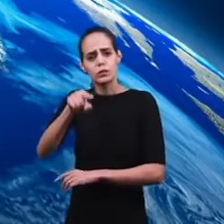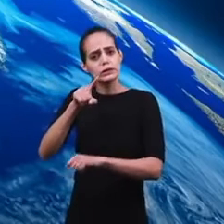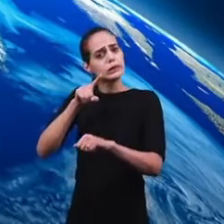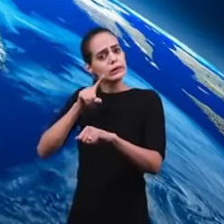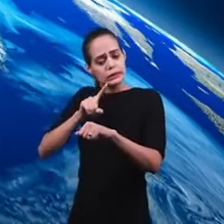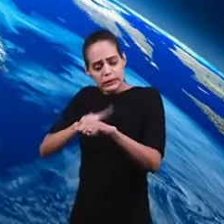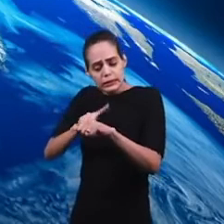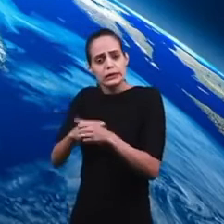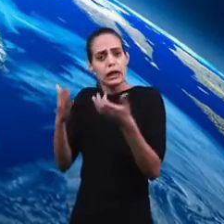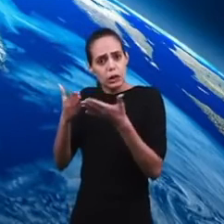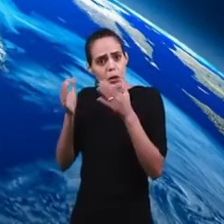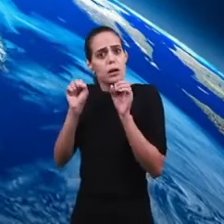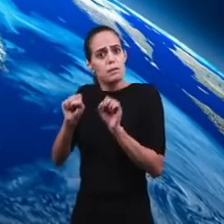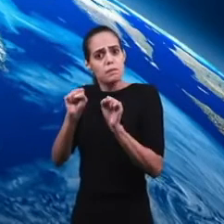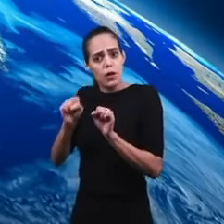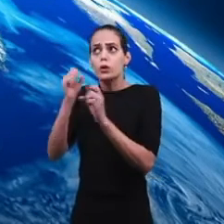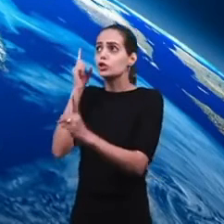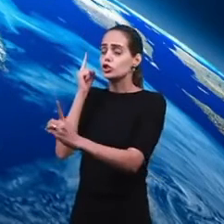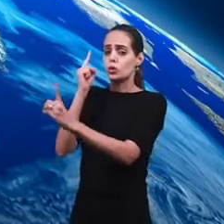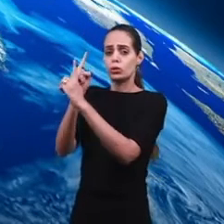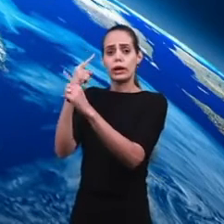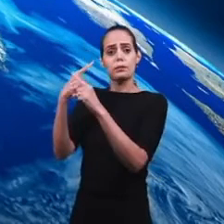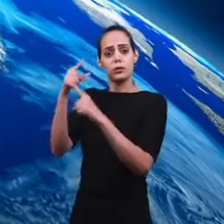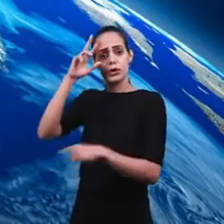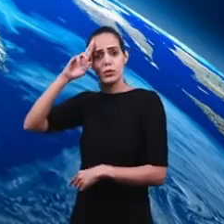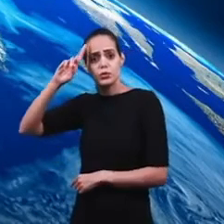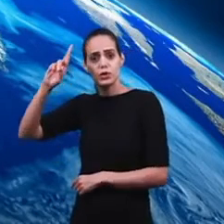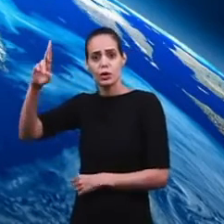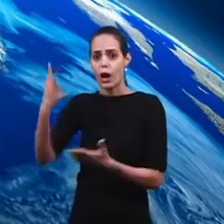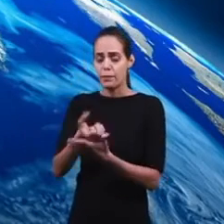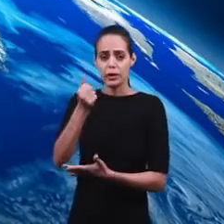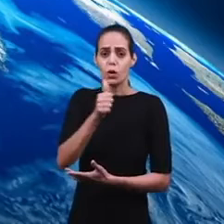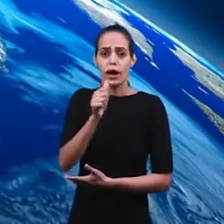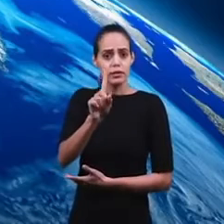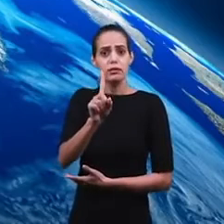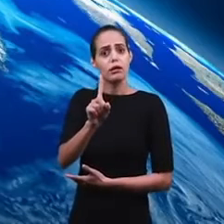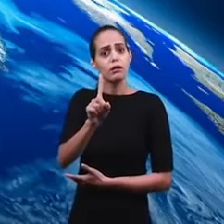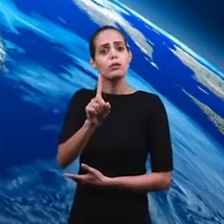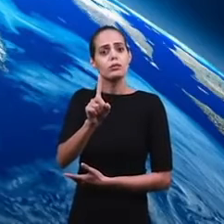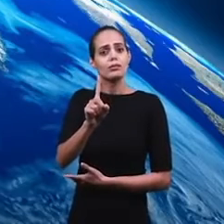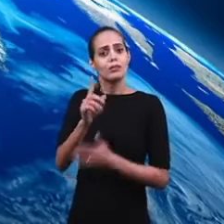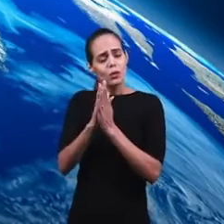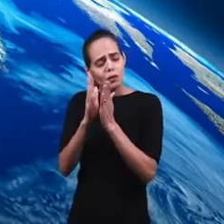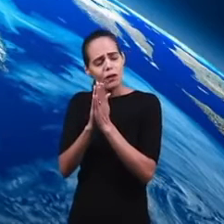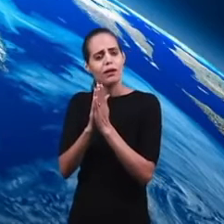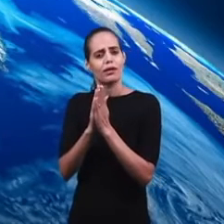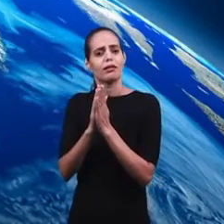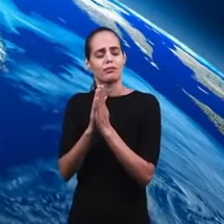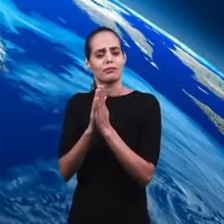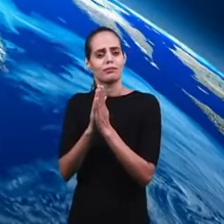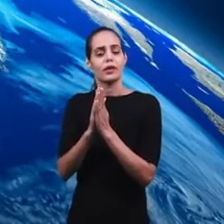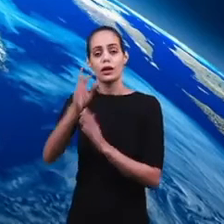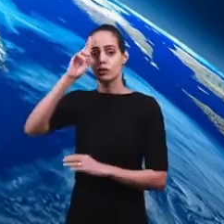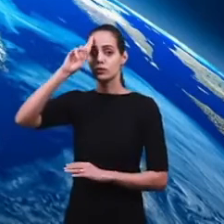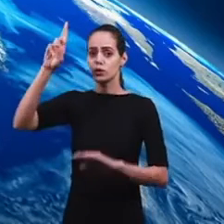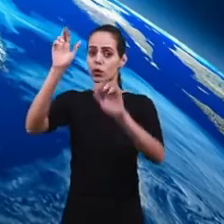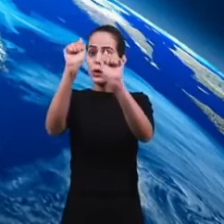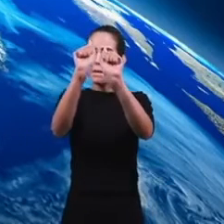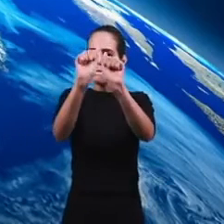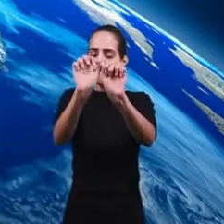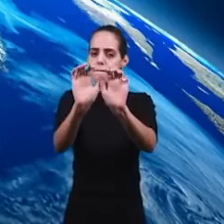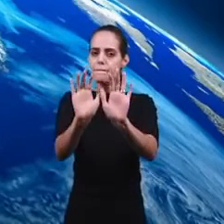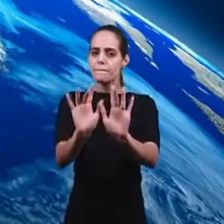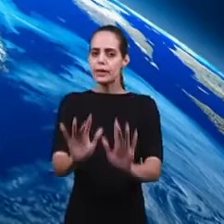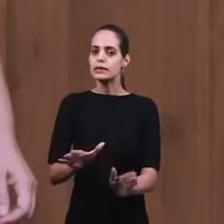close. The Lord has given us the blessing of having the orientation of the Holy Spirit, and the